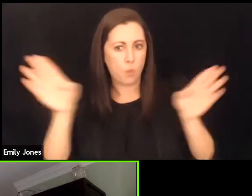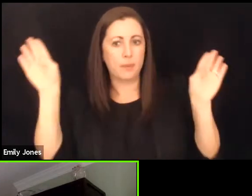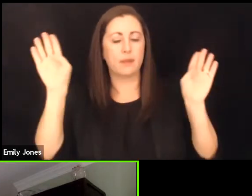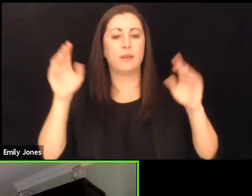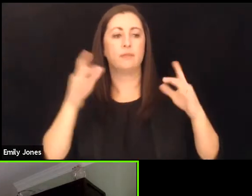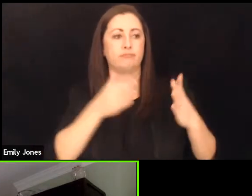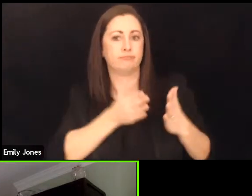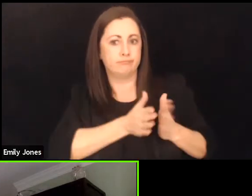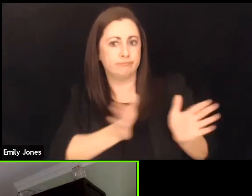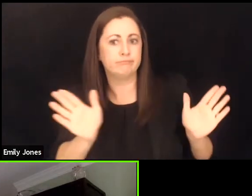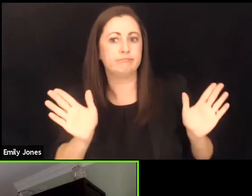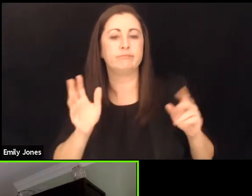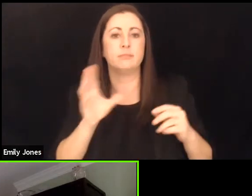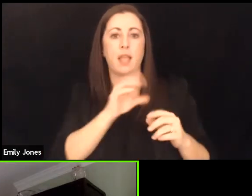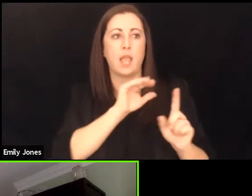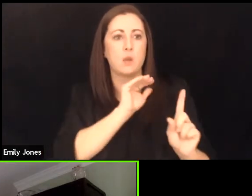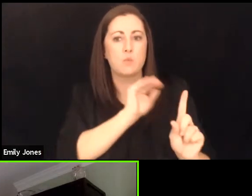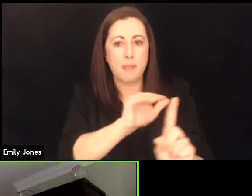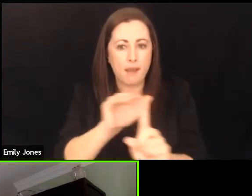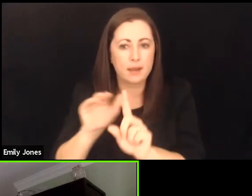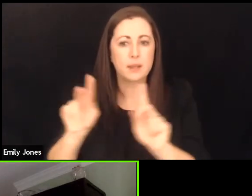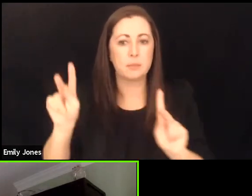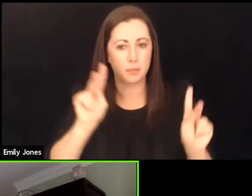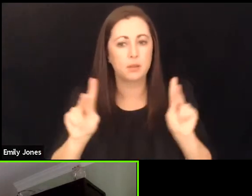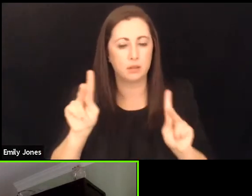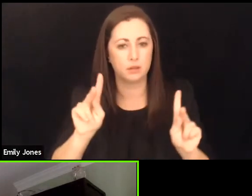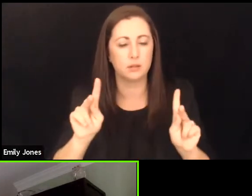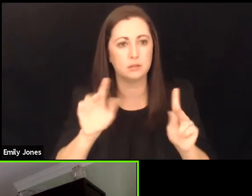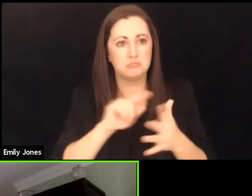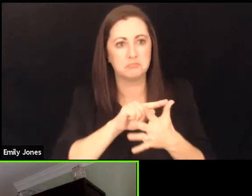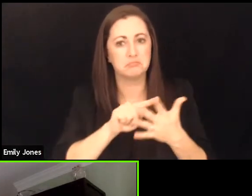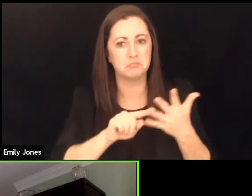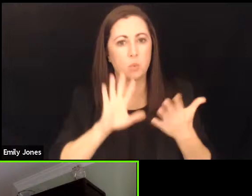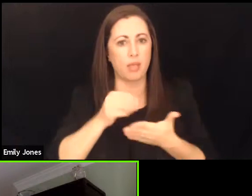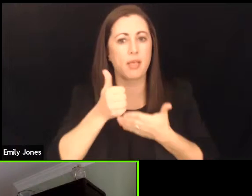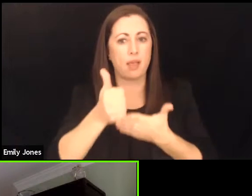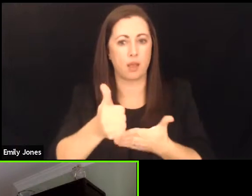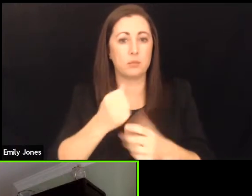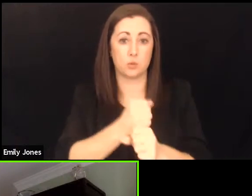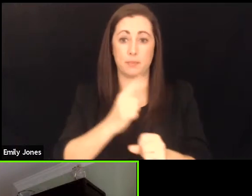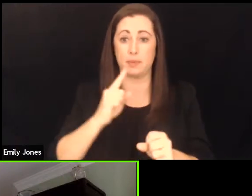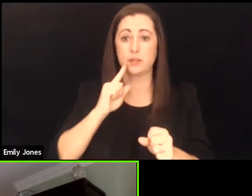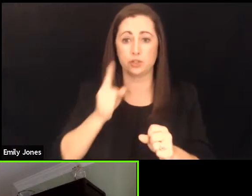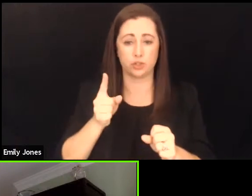reminders, and those of us involved making sure